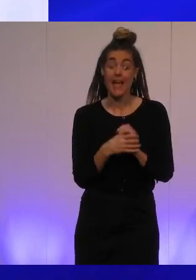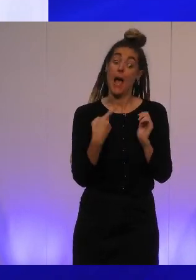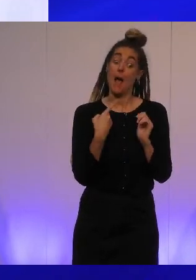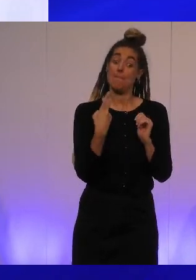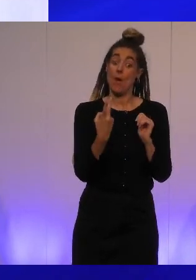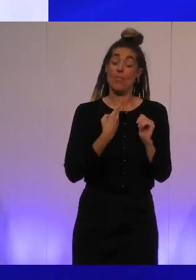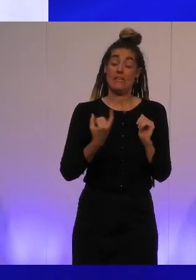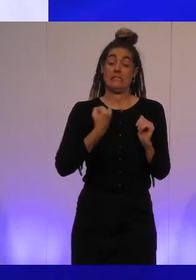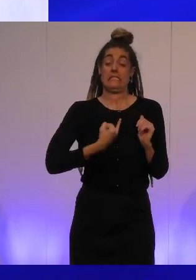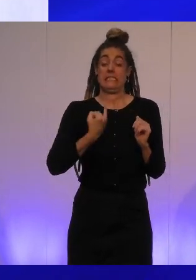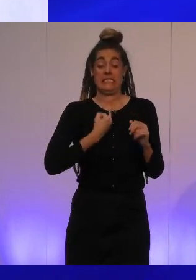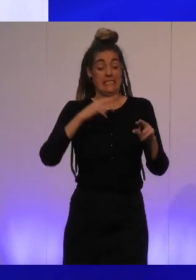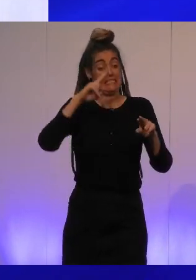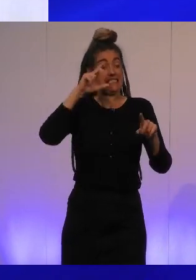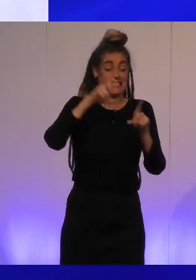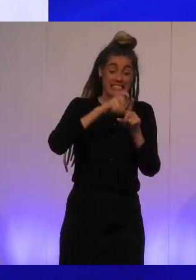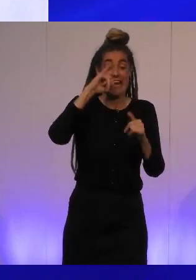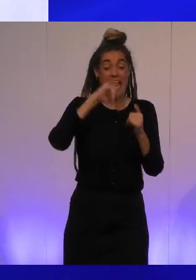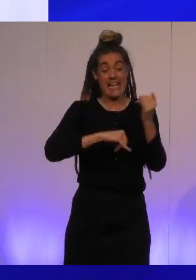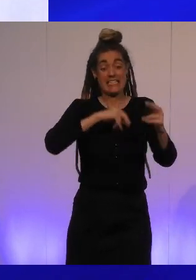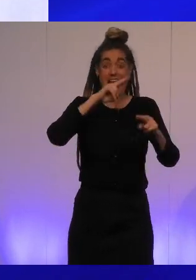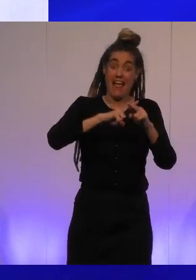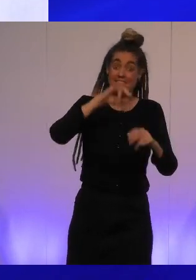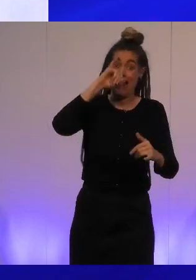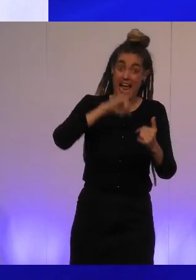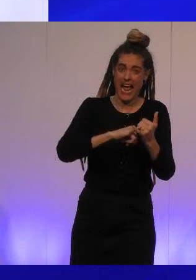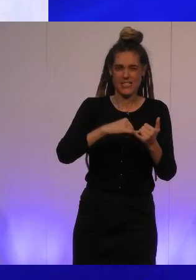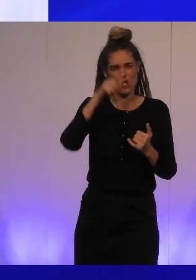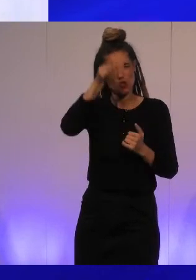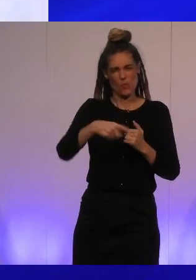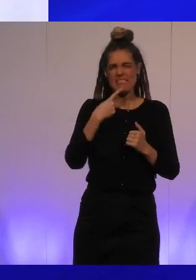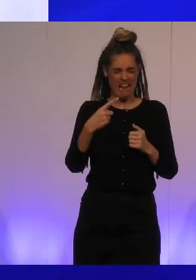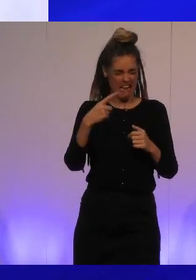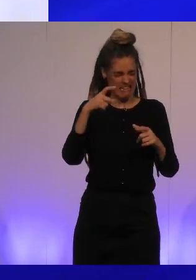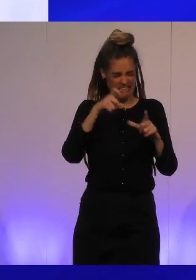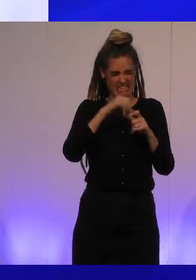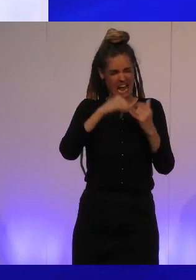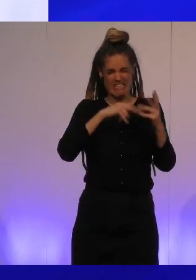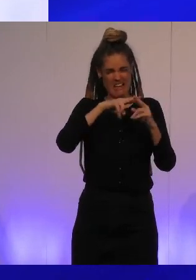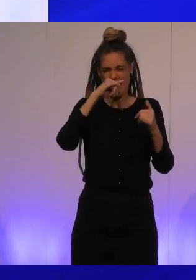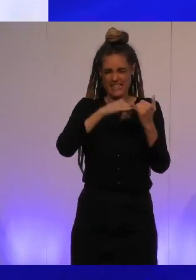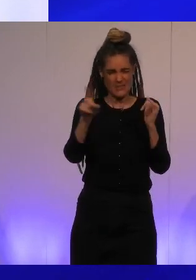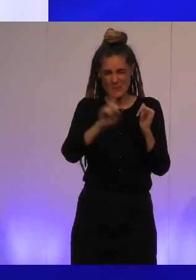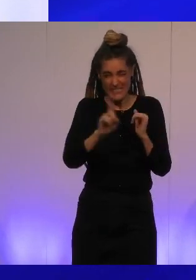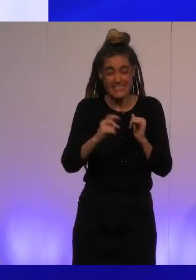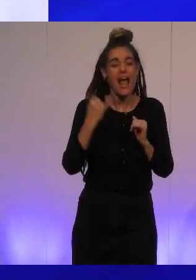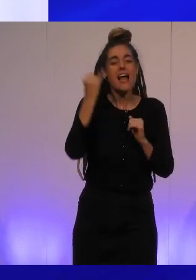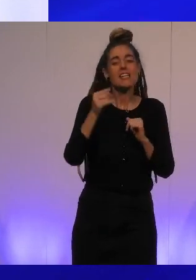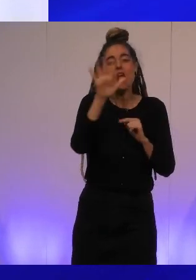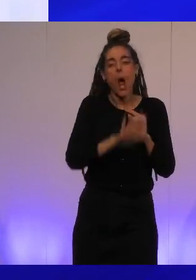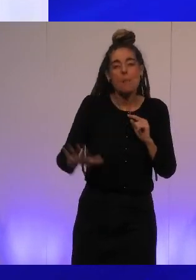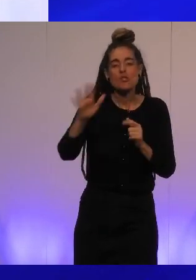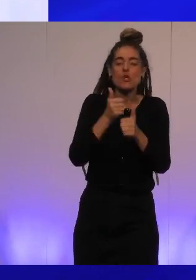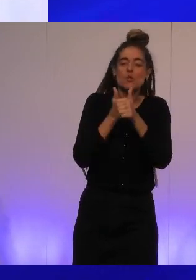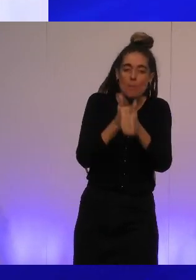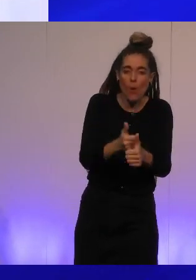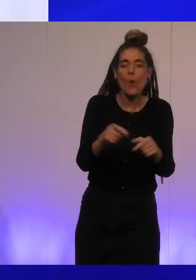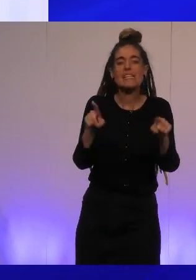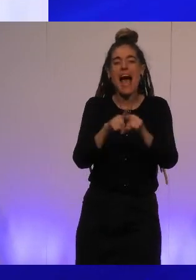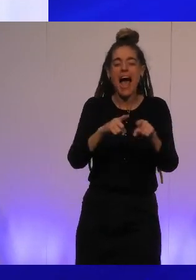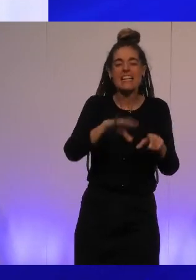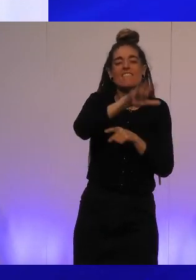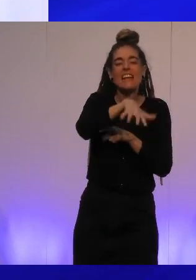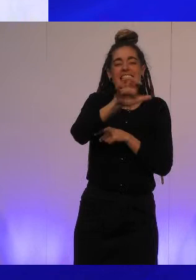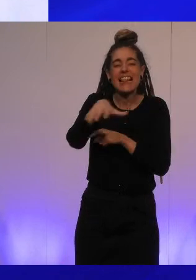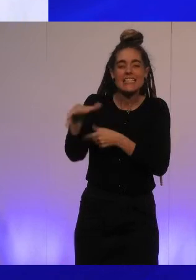saying DSFS many times this evening, and somebody wants to know what it means. So it's Derbyshire Support and Facility Services. So thank